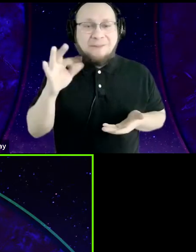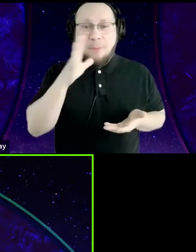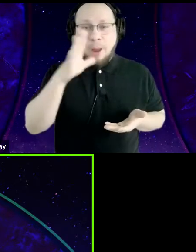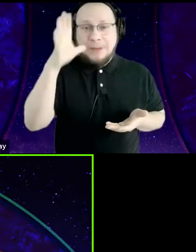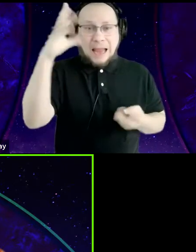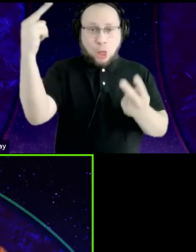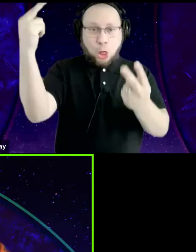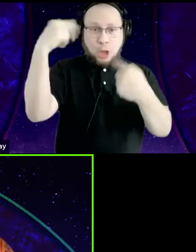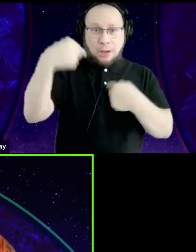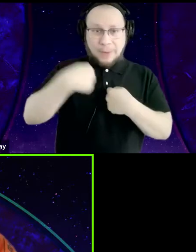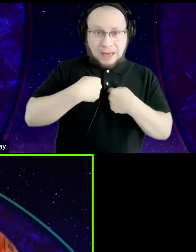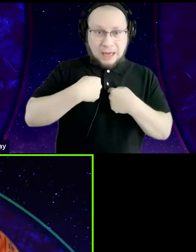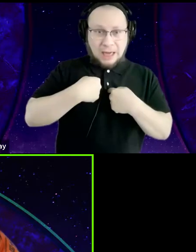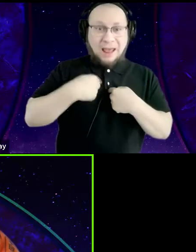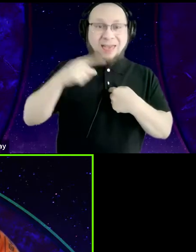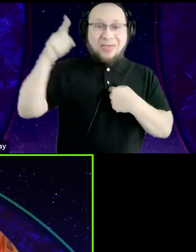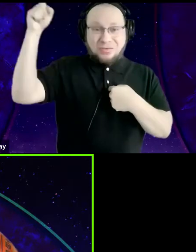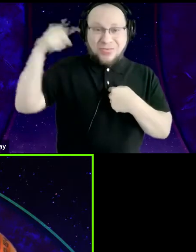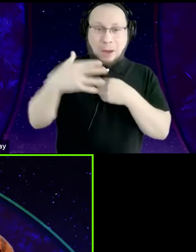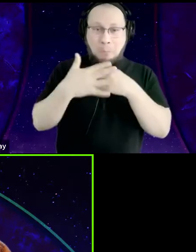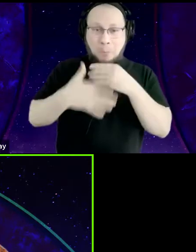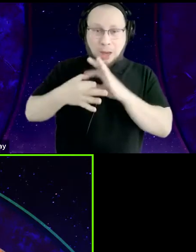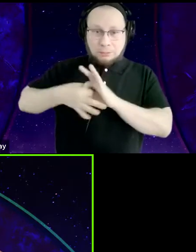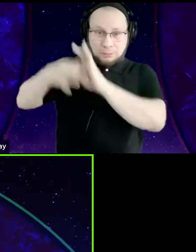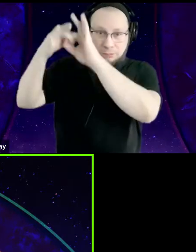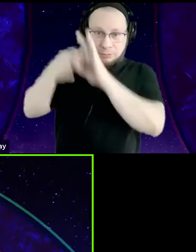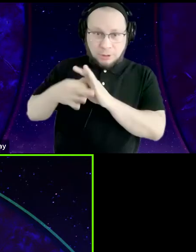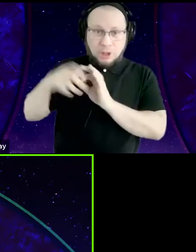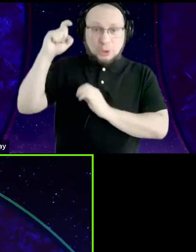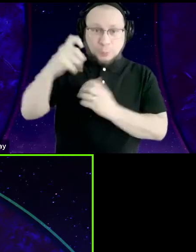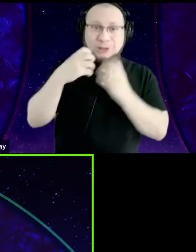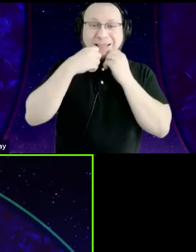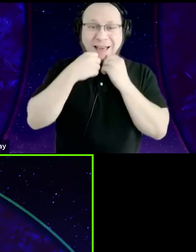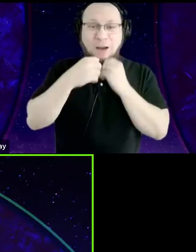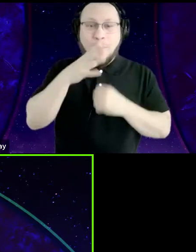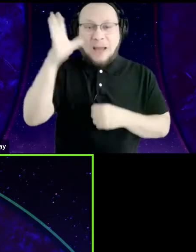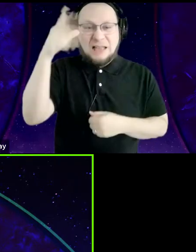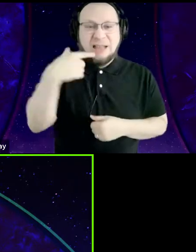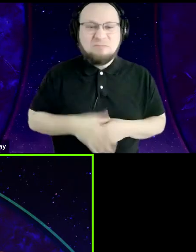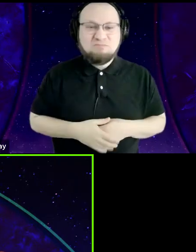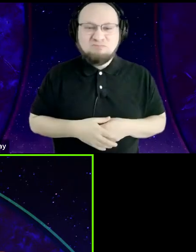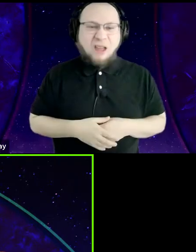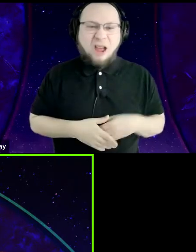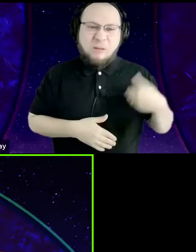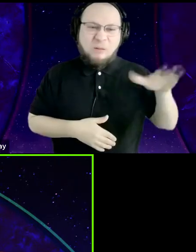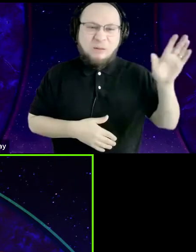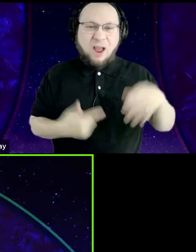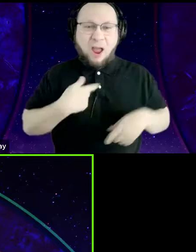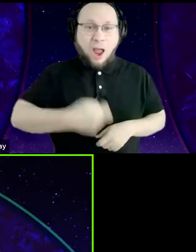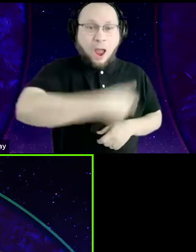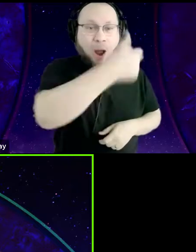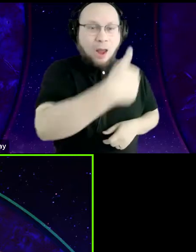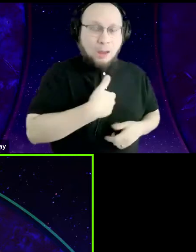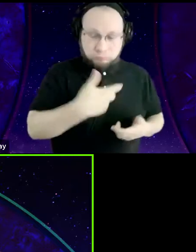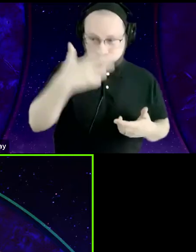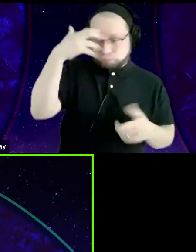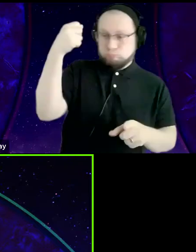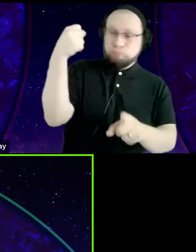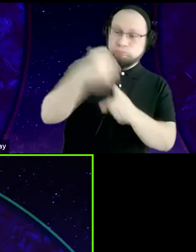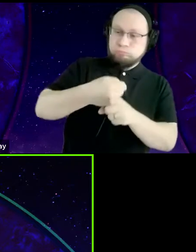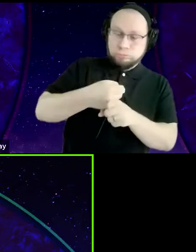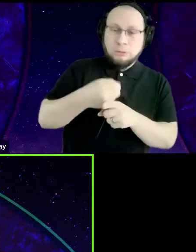are genetically supposed to keep you, and they're just like, no, I'm good. Right? Like what is the world